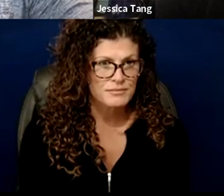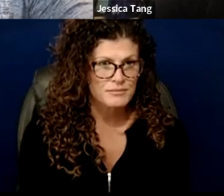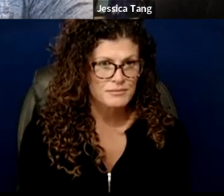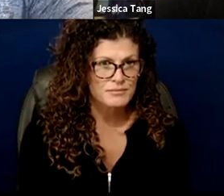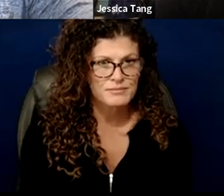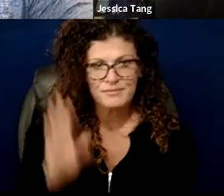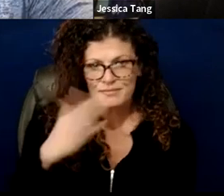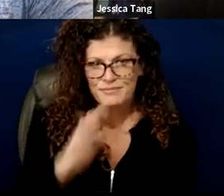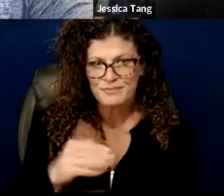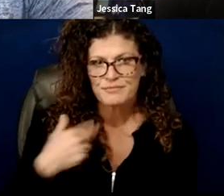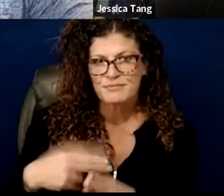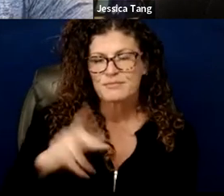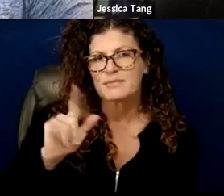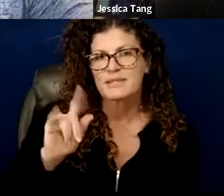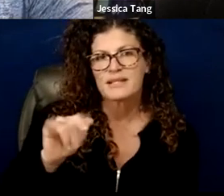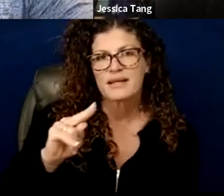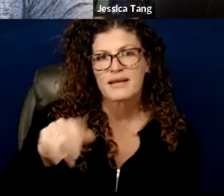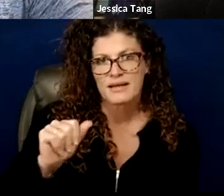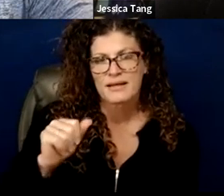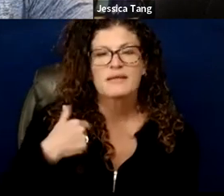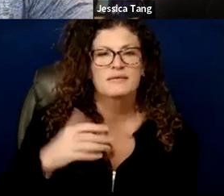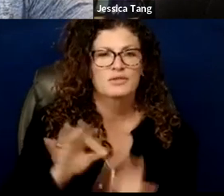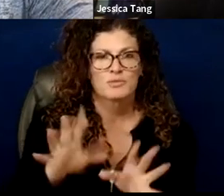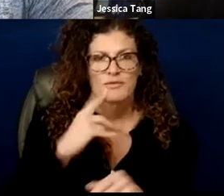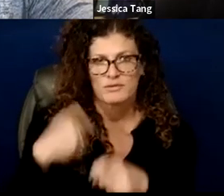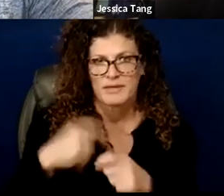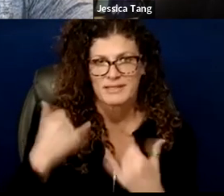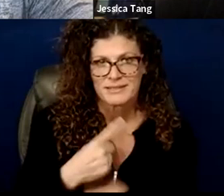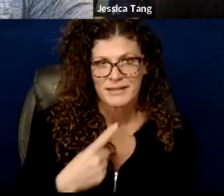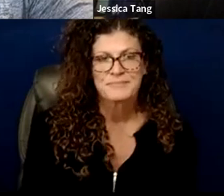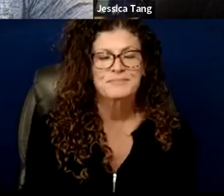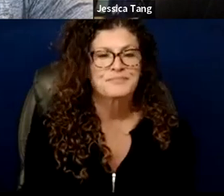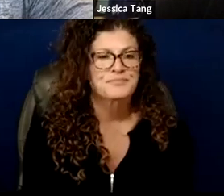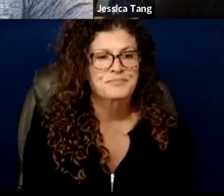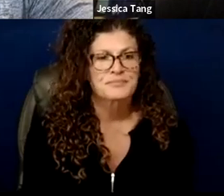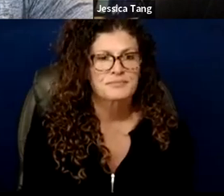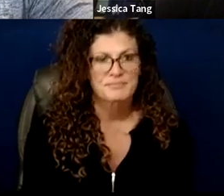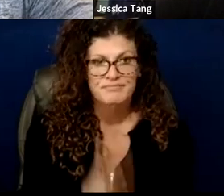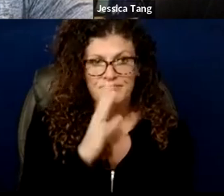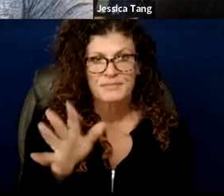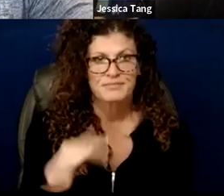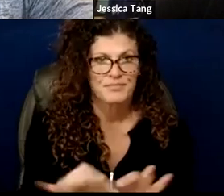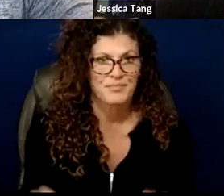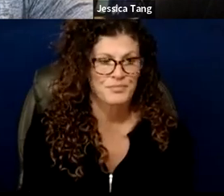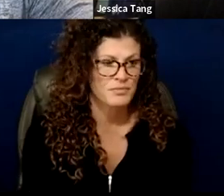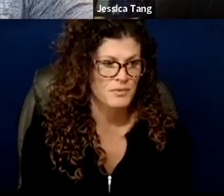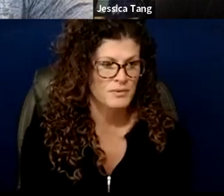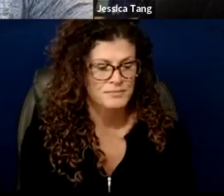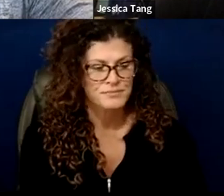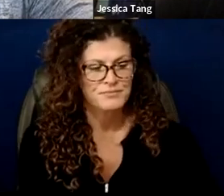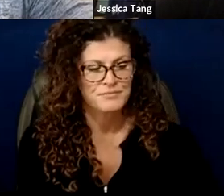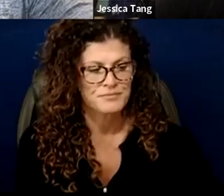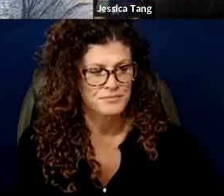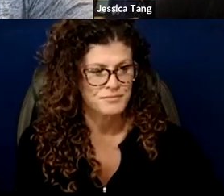Hi, good afternoon. My name is Liliana. I'll be your Spanish interpreter today. Buenas tardes, mi nombre es Liliana. Voy a ser su intérprete en español el día de hoy. Si